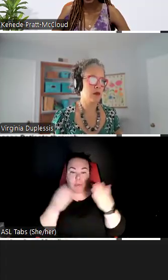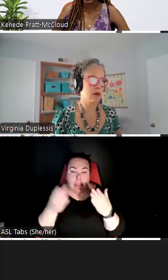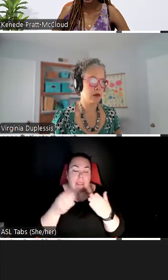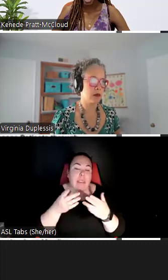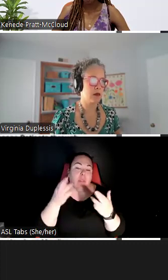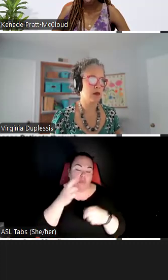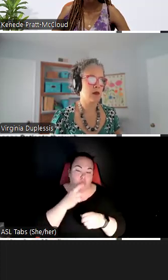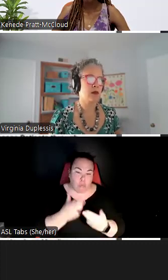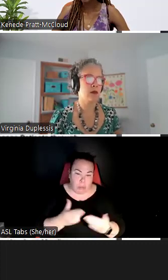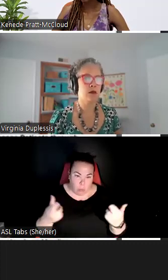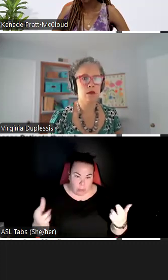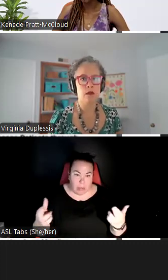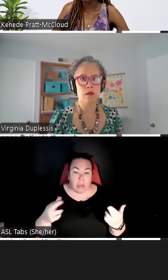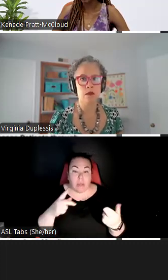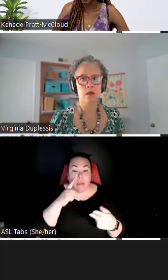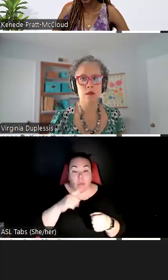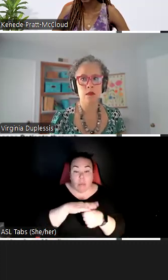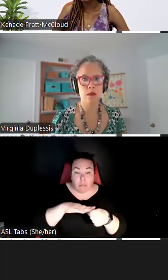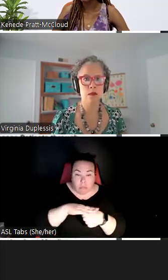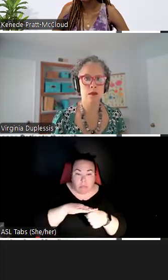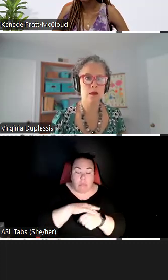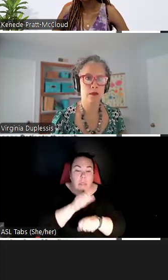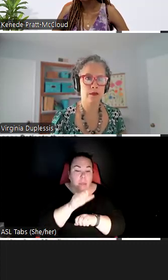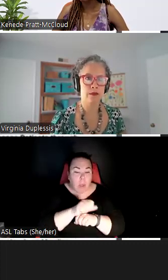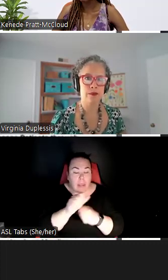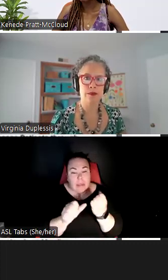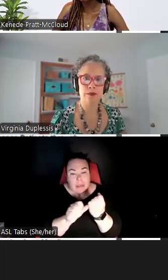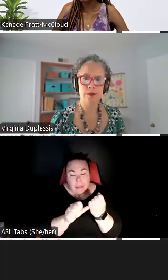needs. And now I will pass it on to Virginia.